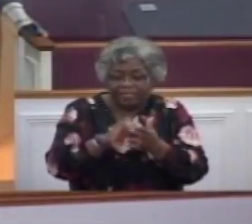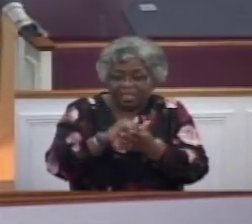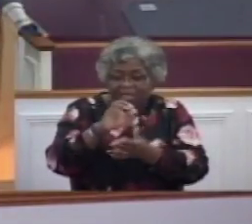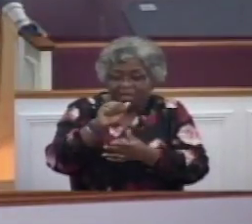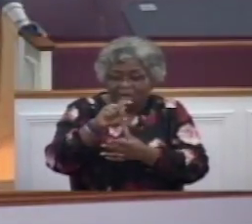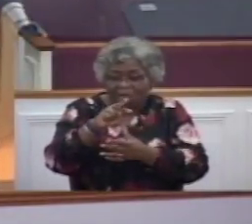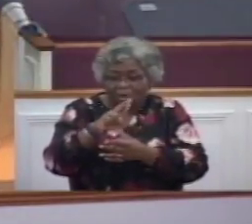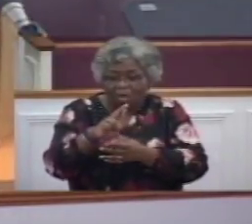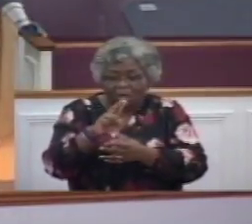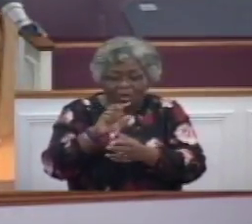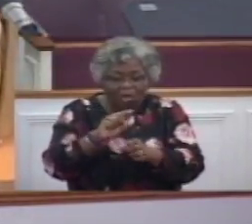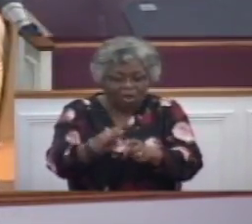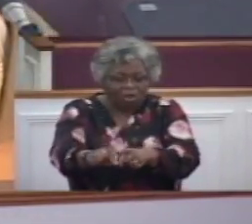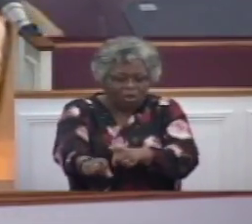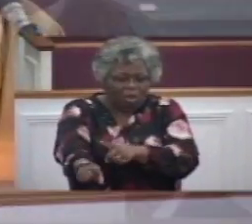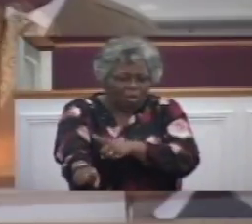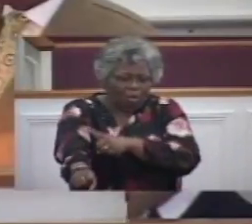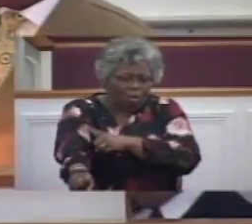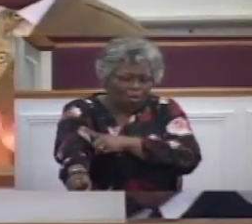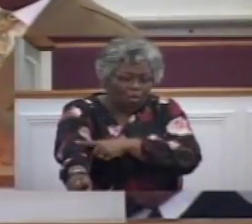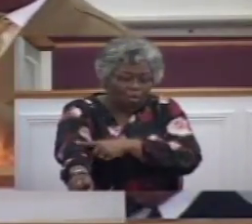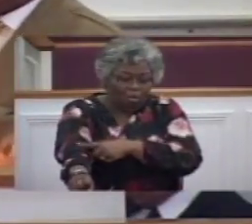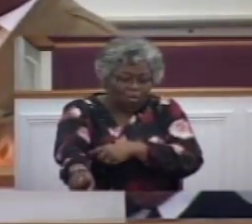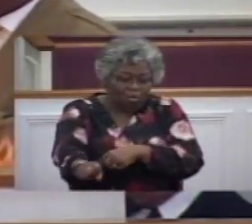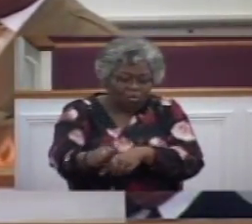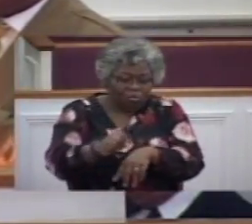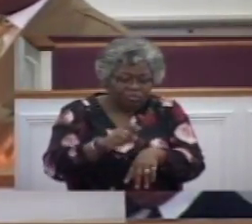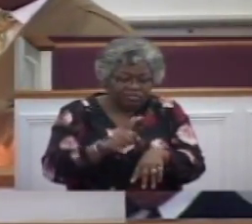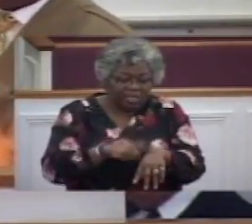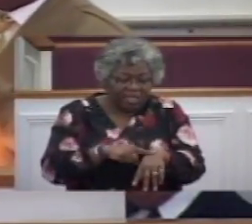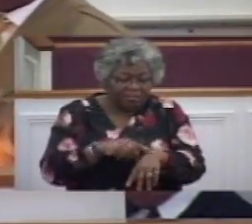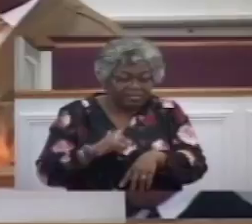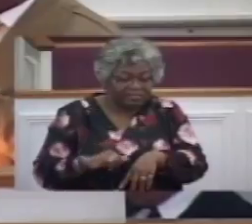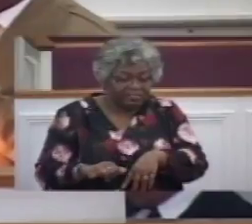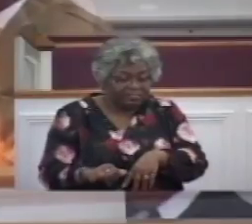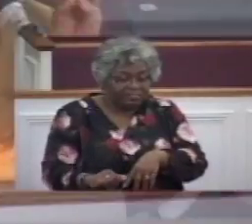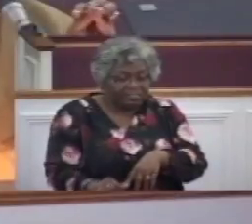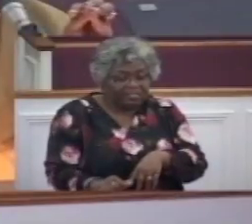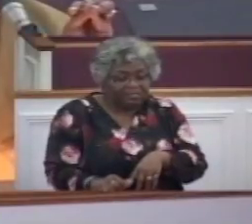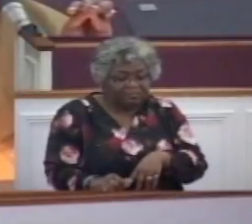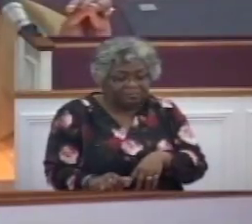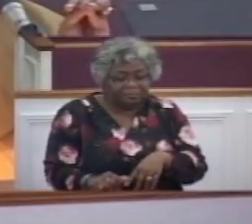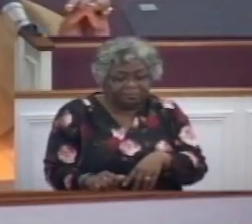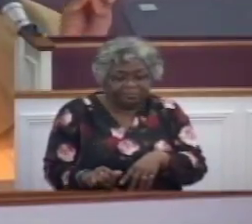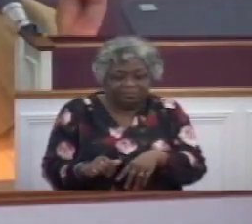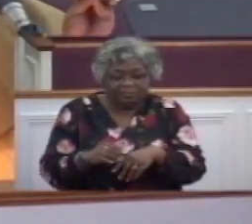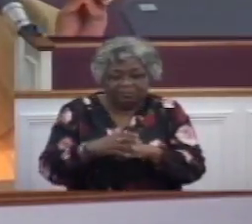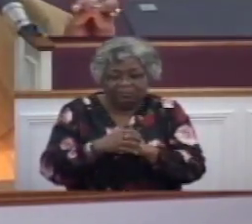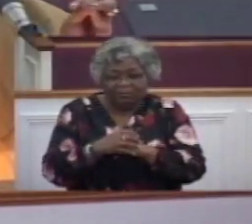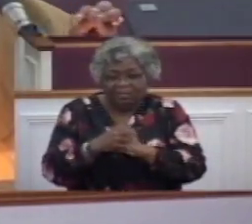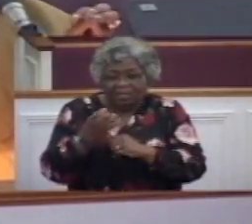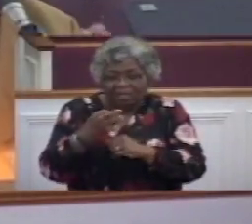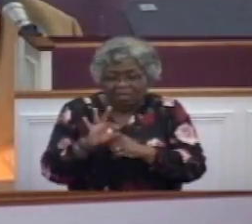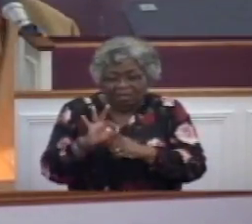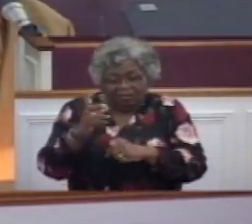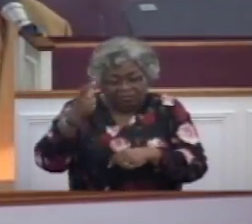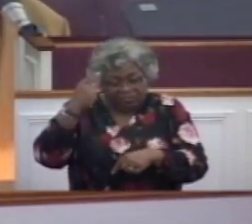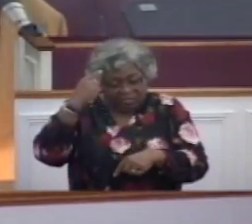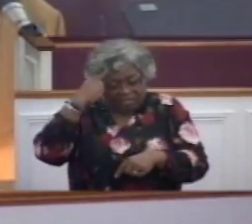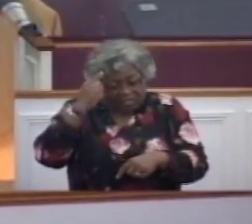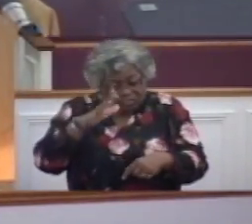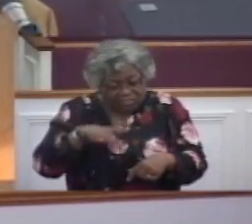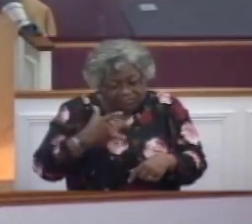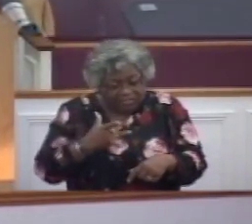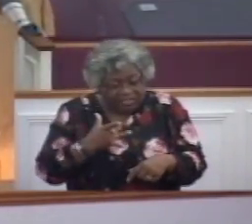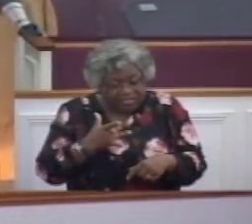a long time. This still is the dispensation of the conscience.